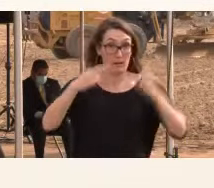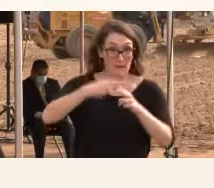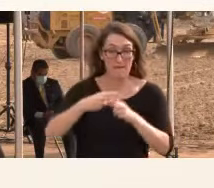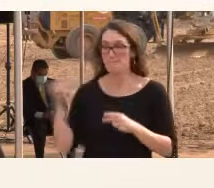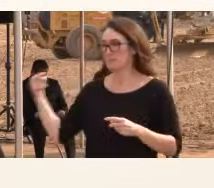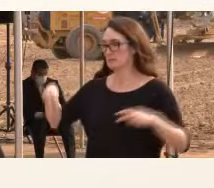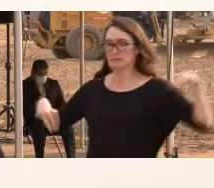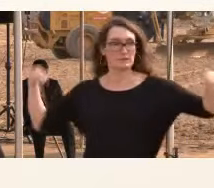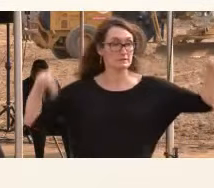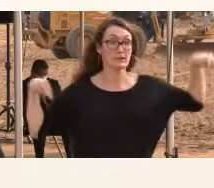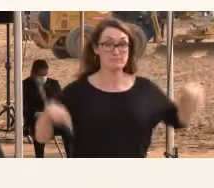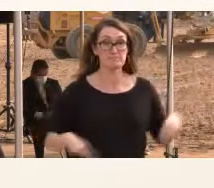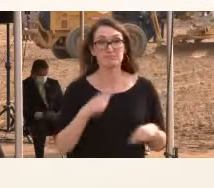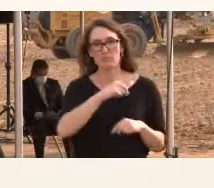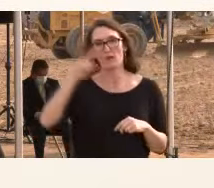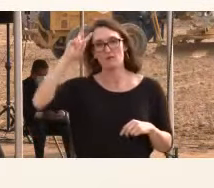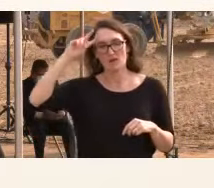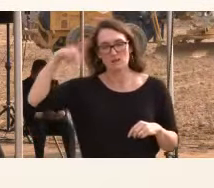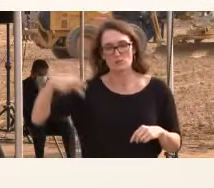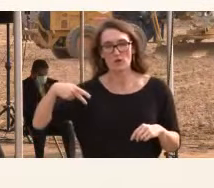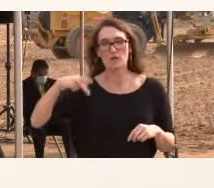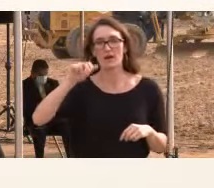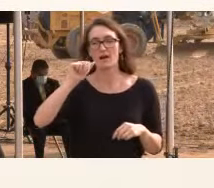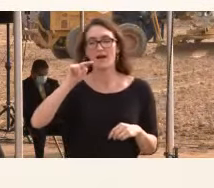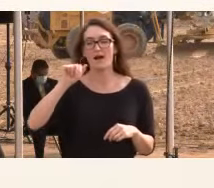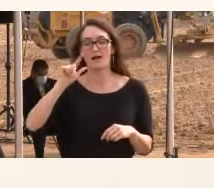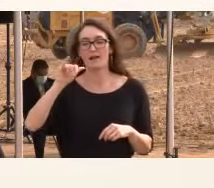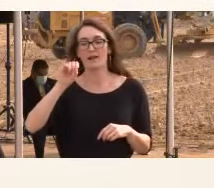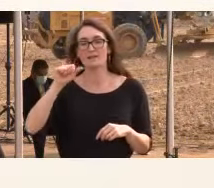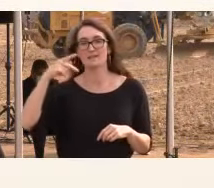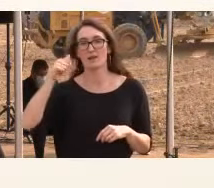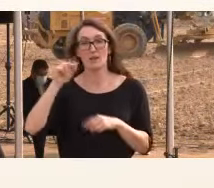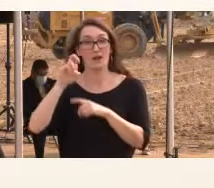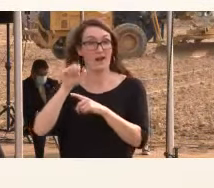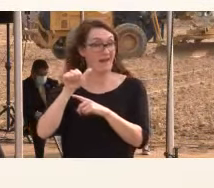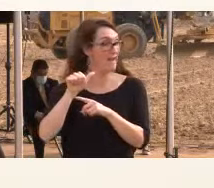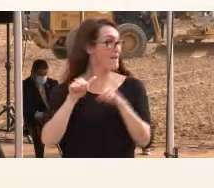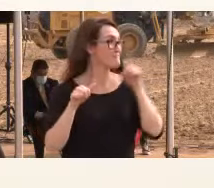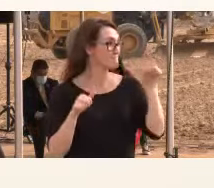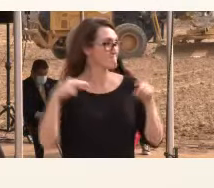your name. Vice President Analisa Perea.